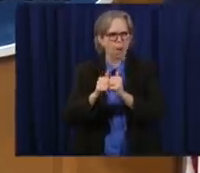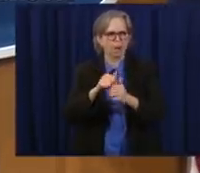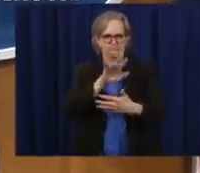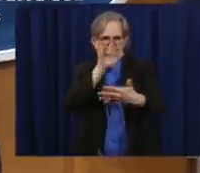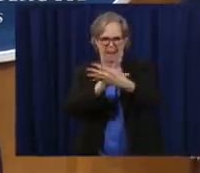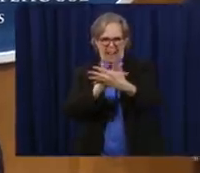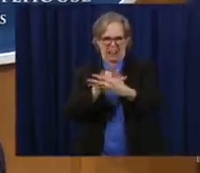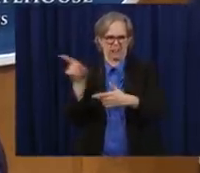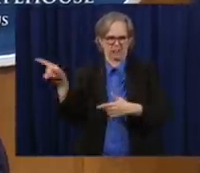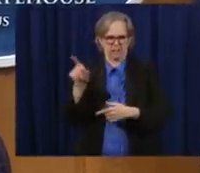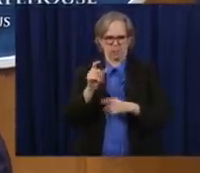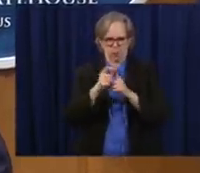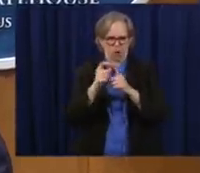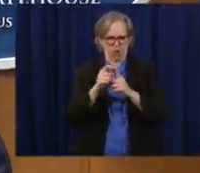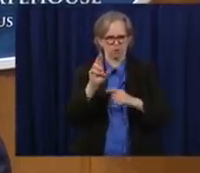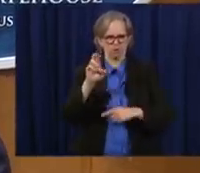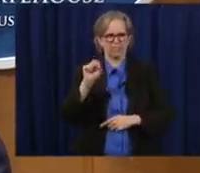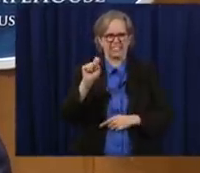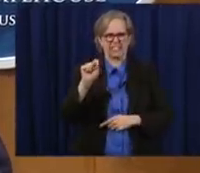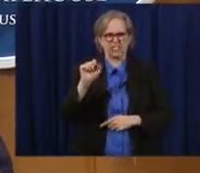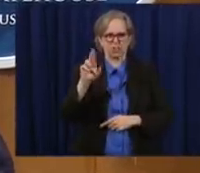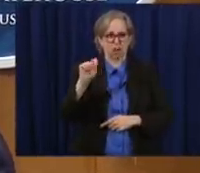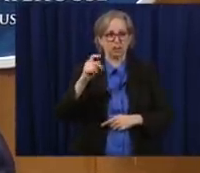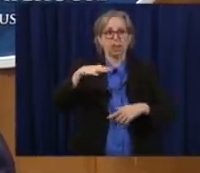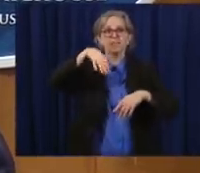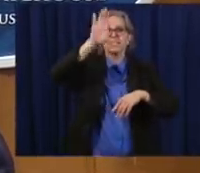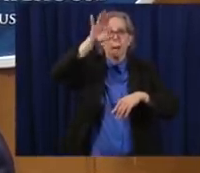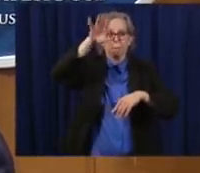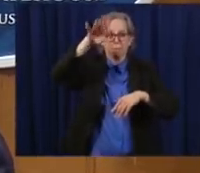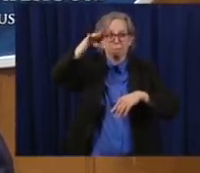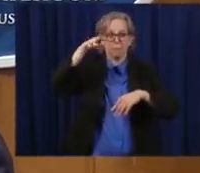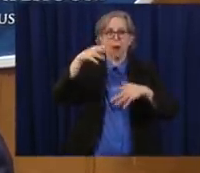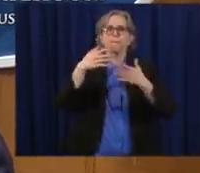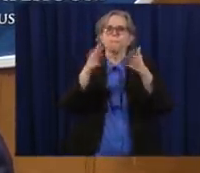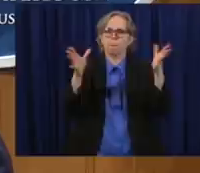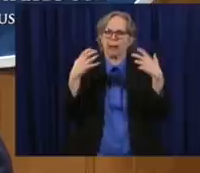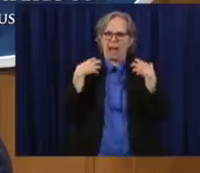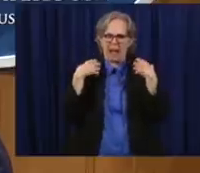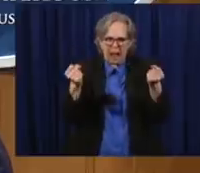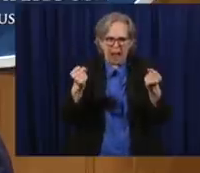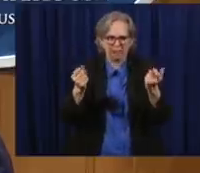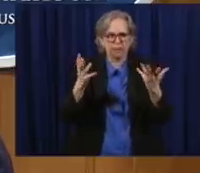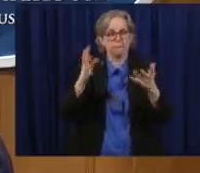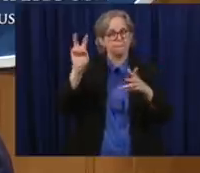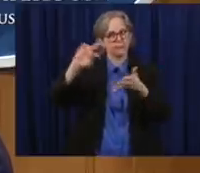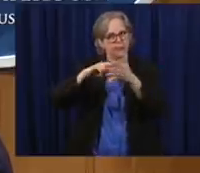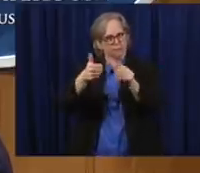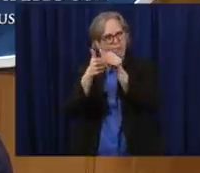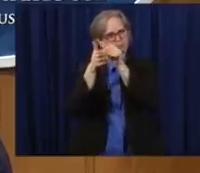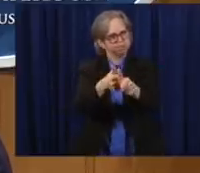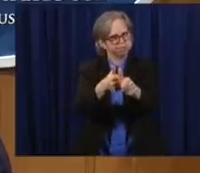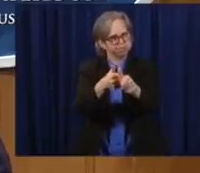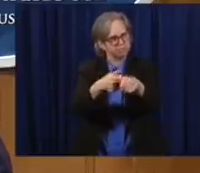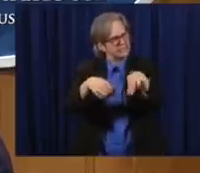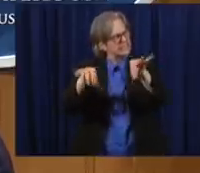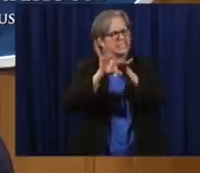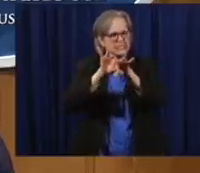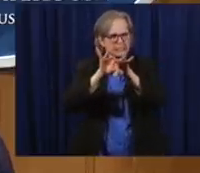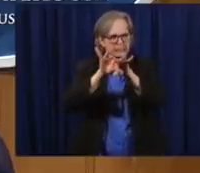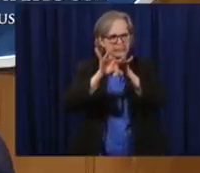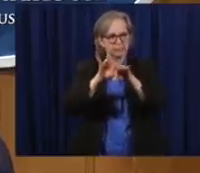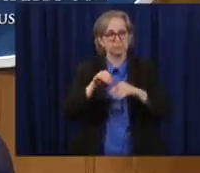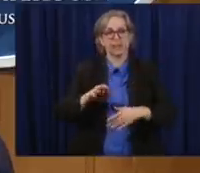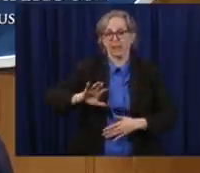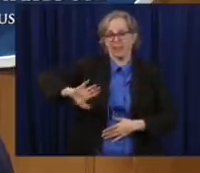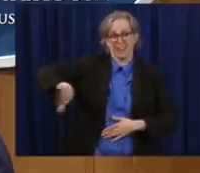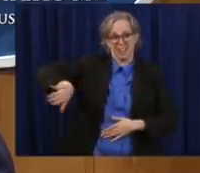what we want to do. Public health measures and compliance is an essential part of that. We've got to protect